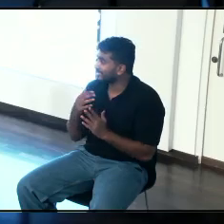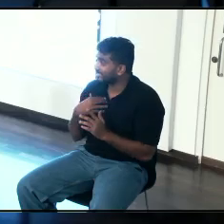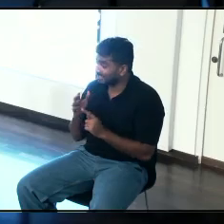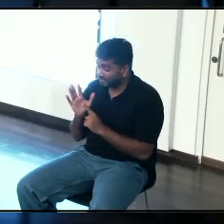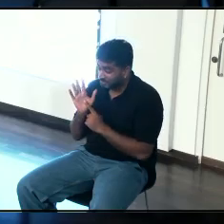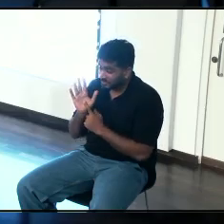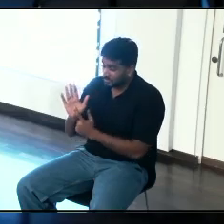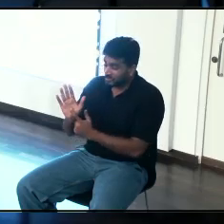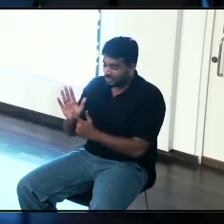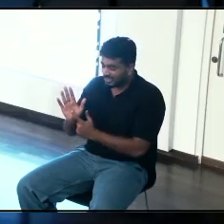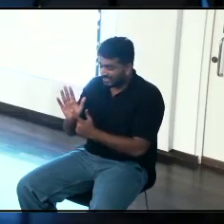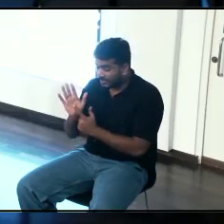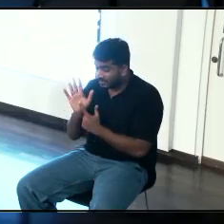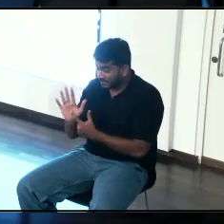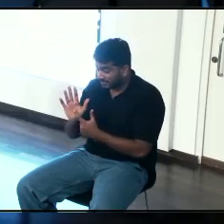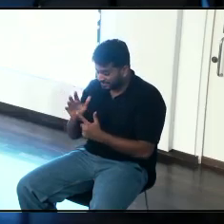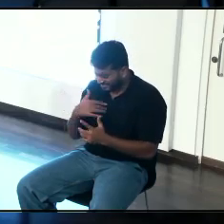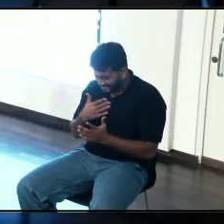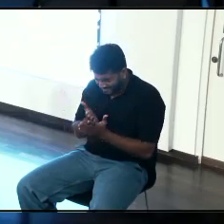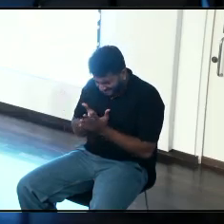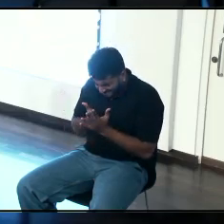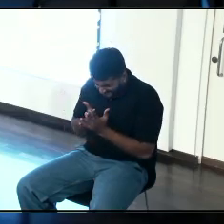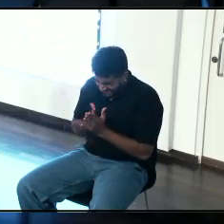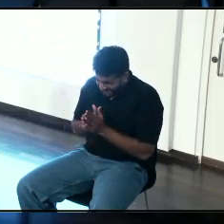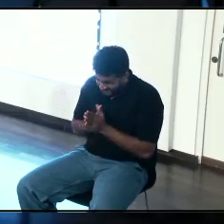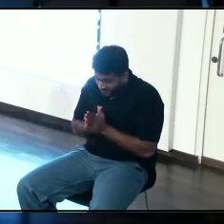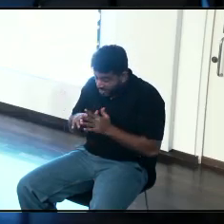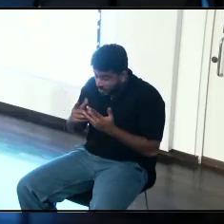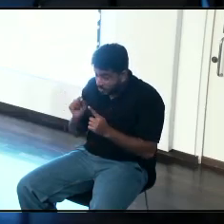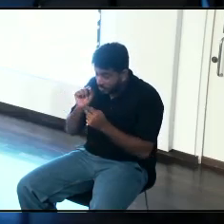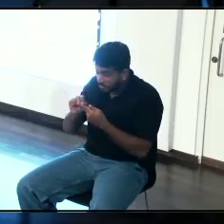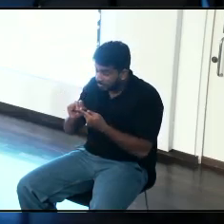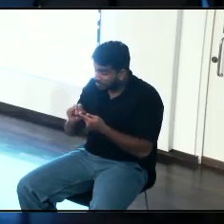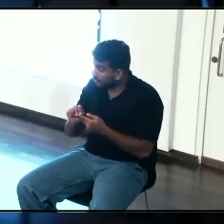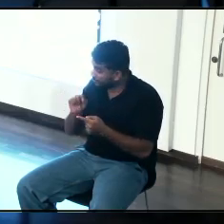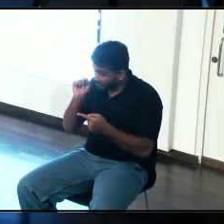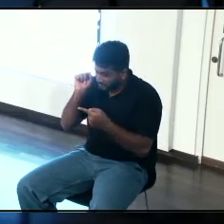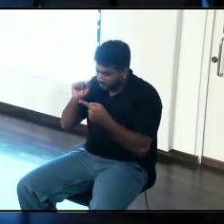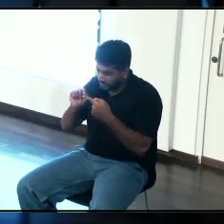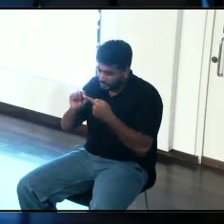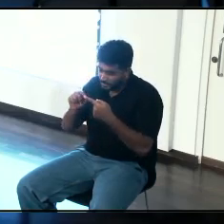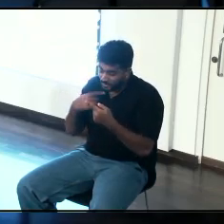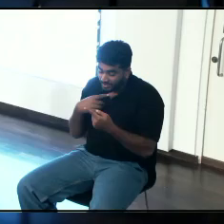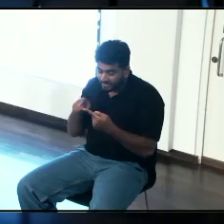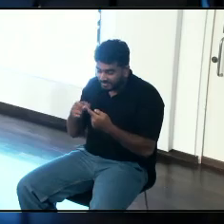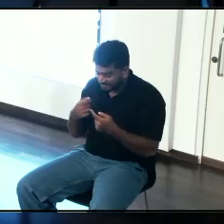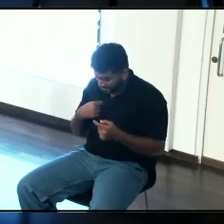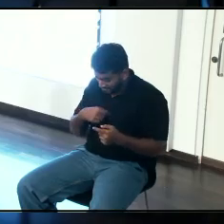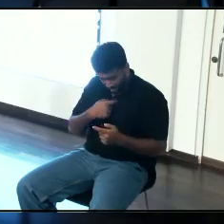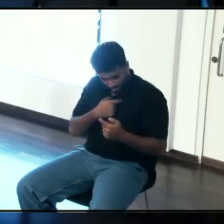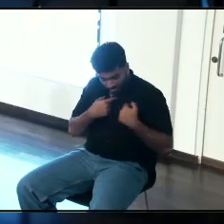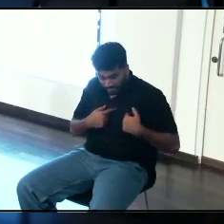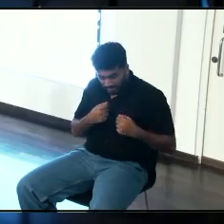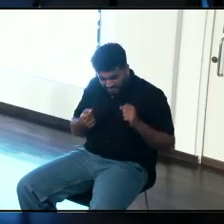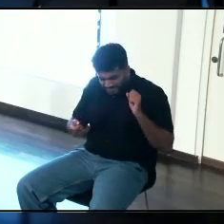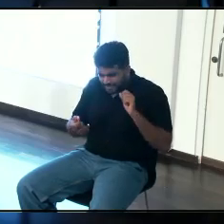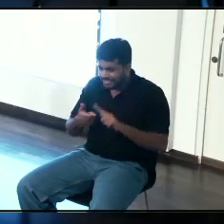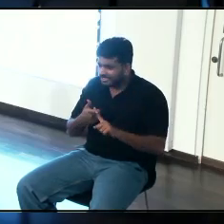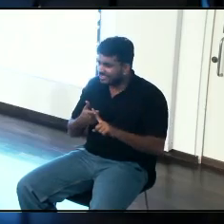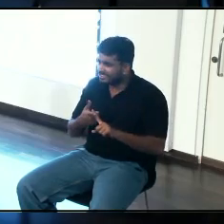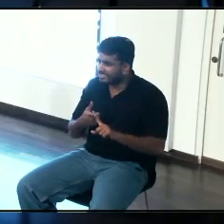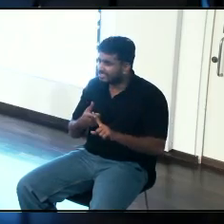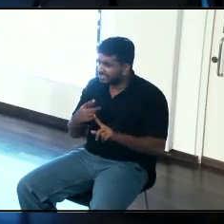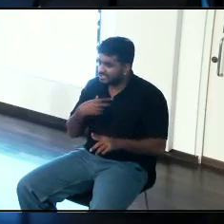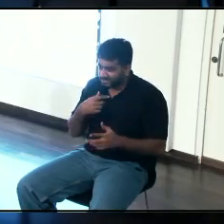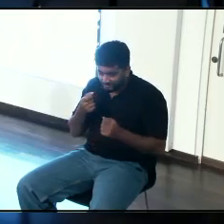whole lot of them to drive this point across. And that kind of resonated with me. And that's what I was